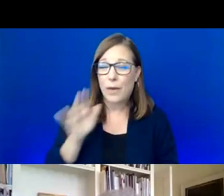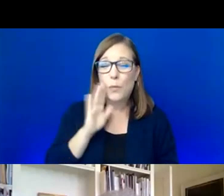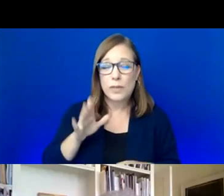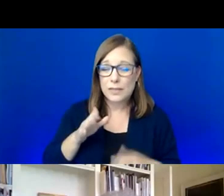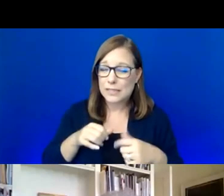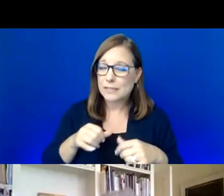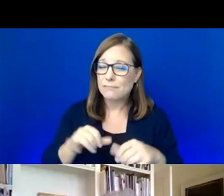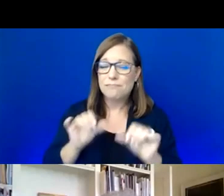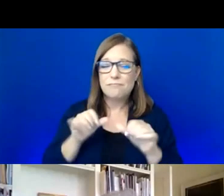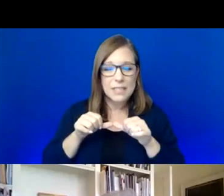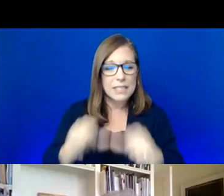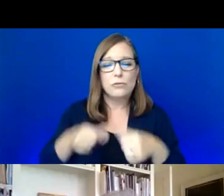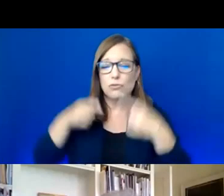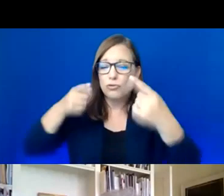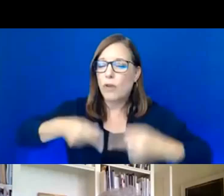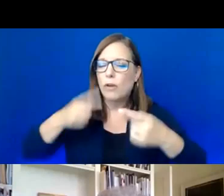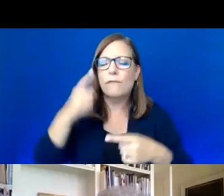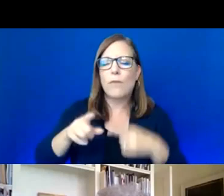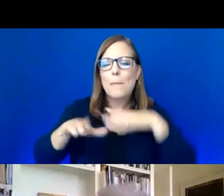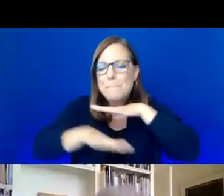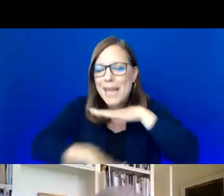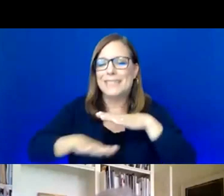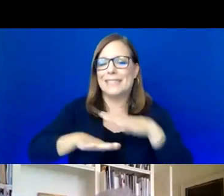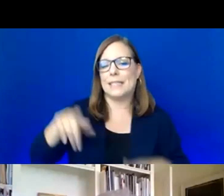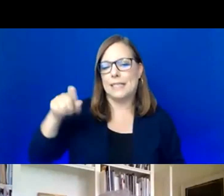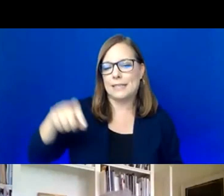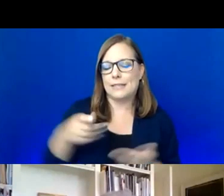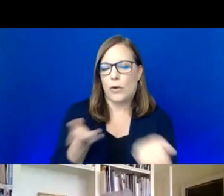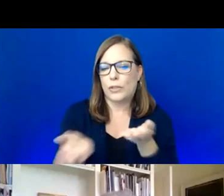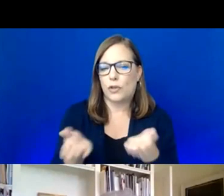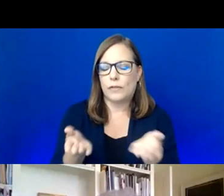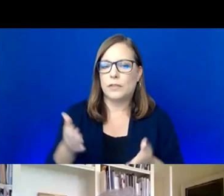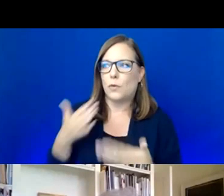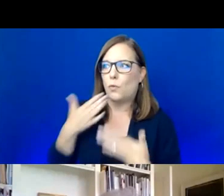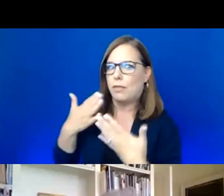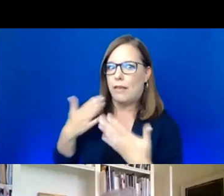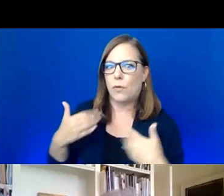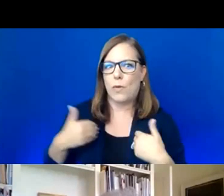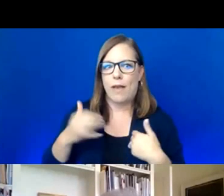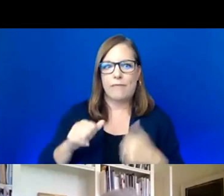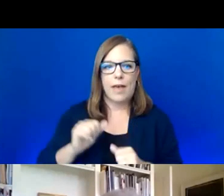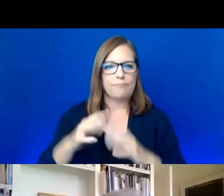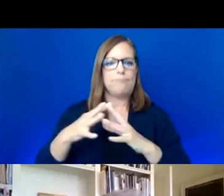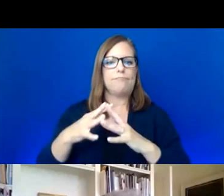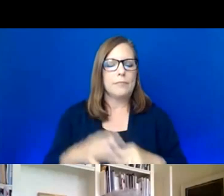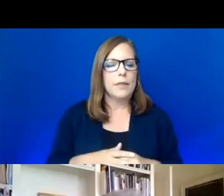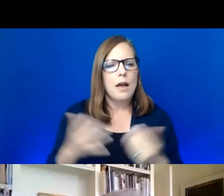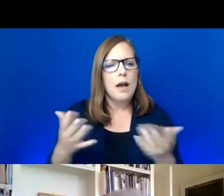necessary services. But now I'd like to talk a little bit about the ADRCs, which is the